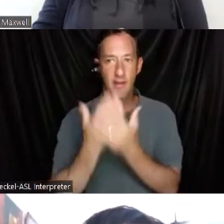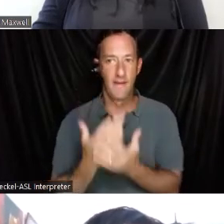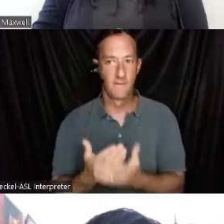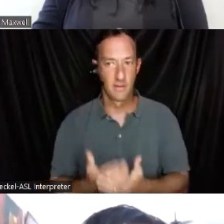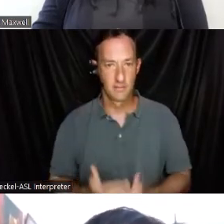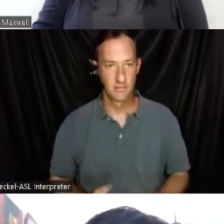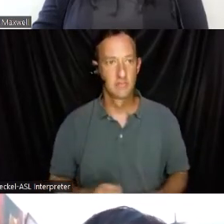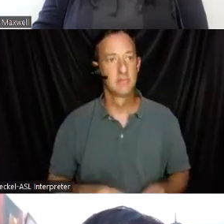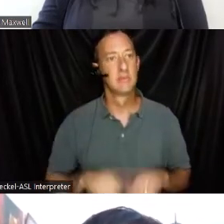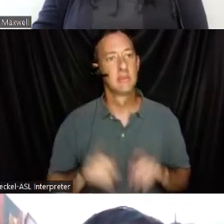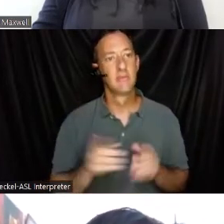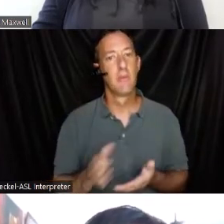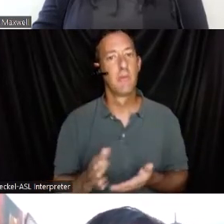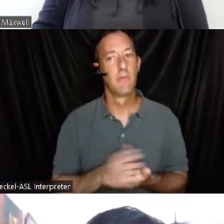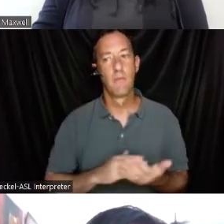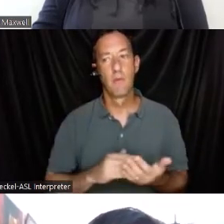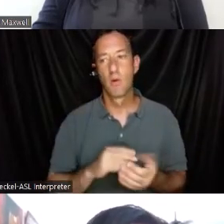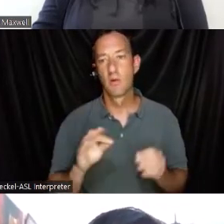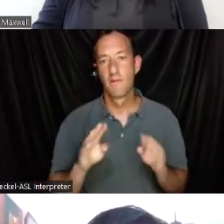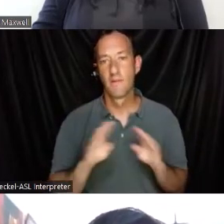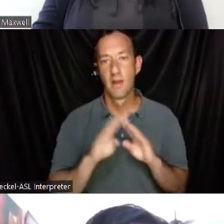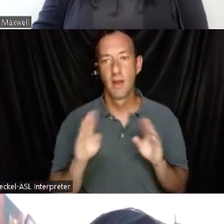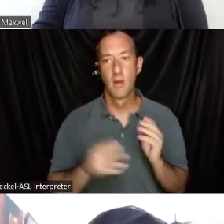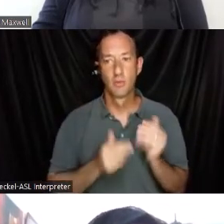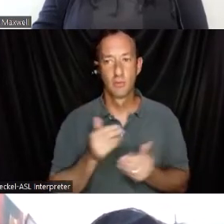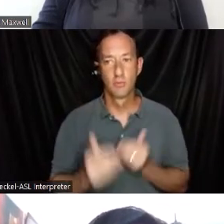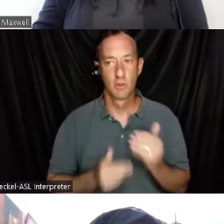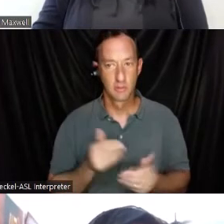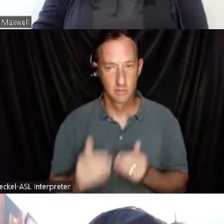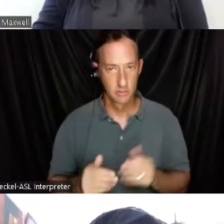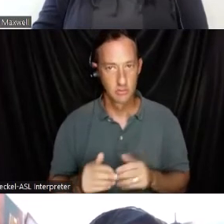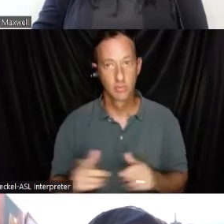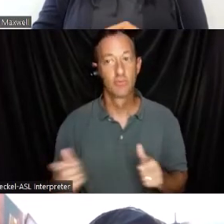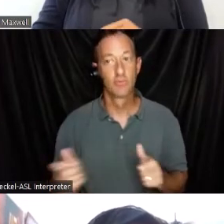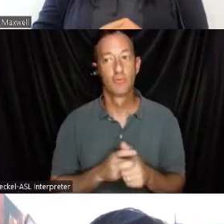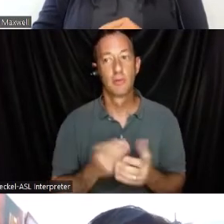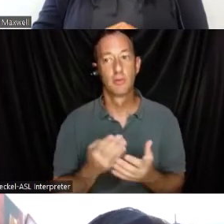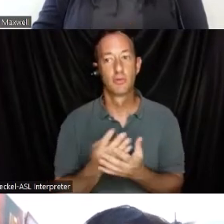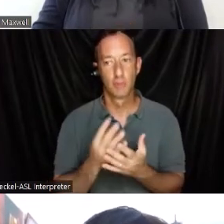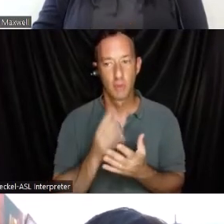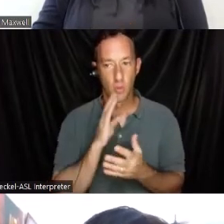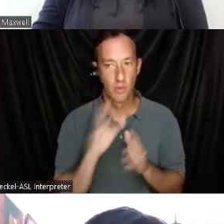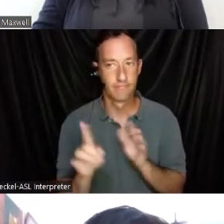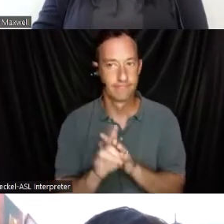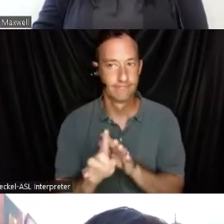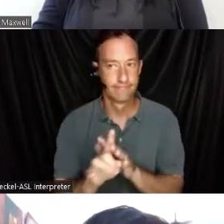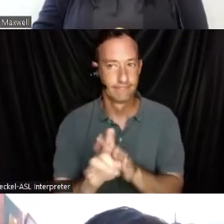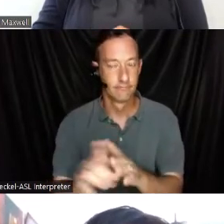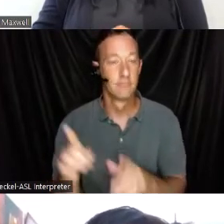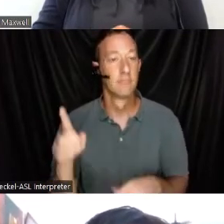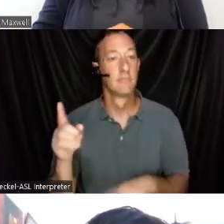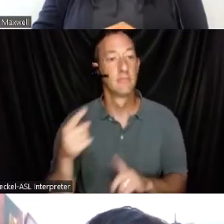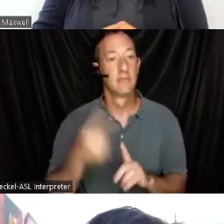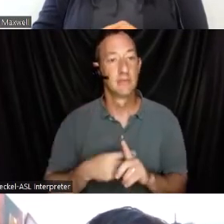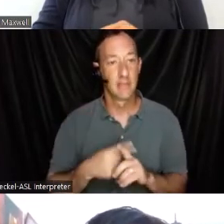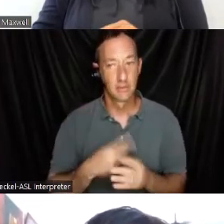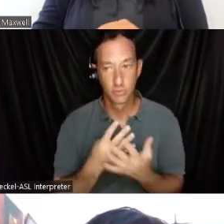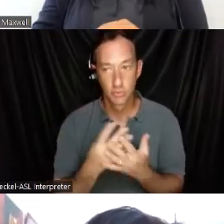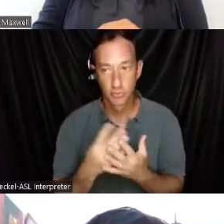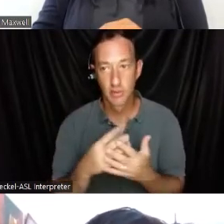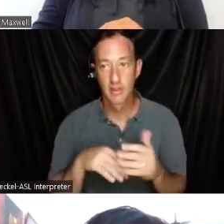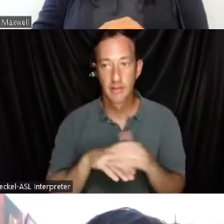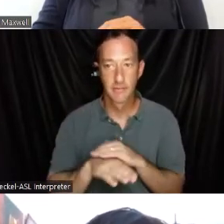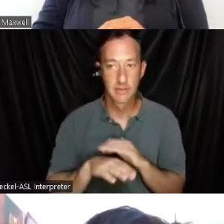the different parts of the housing process where the criminal screening comes up. So in the tenant screening and admissions